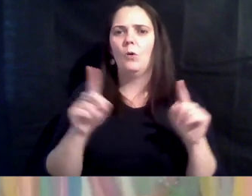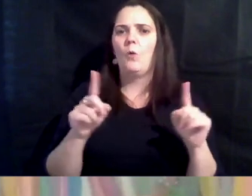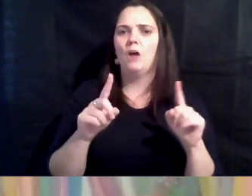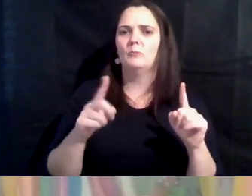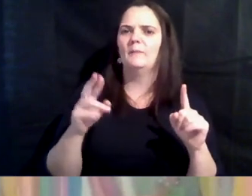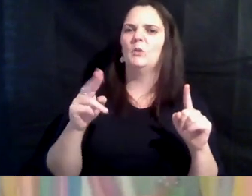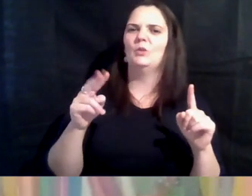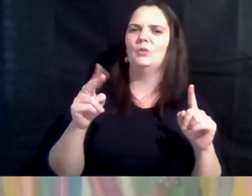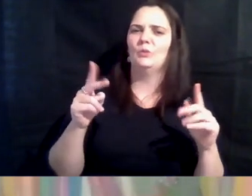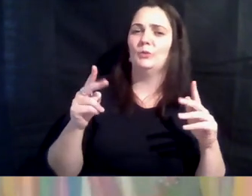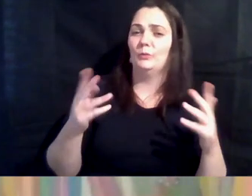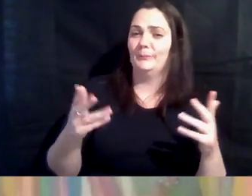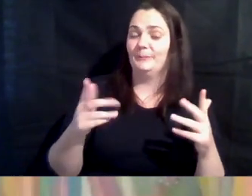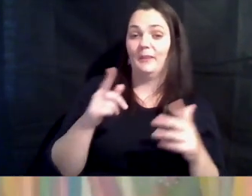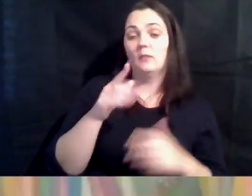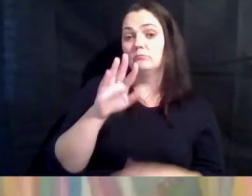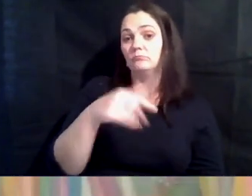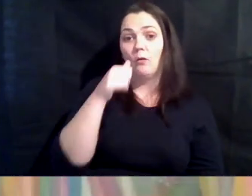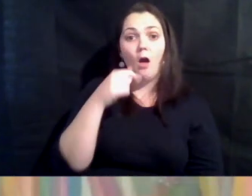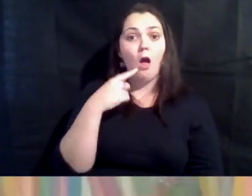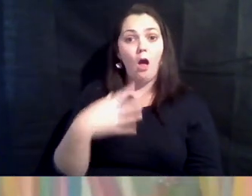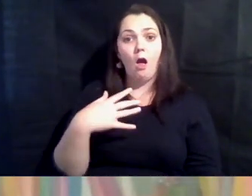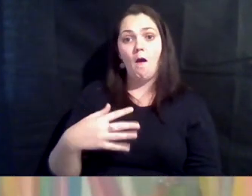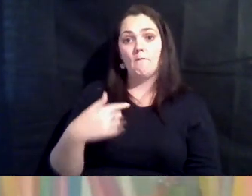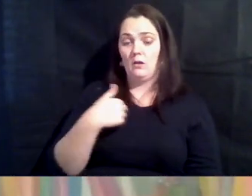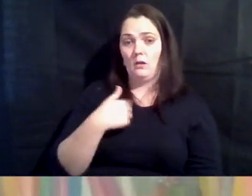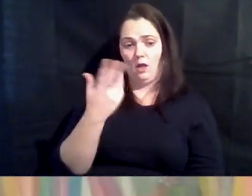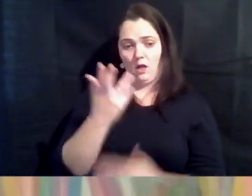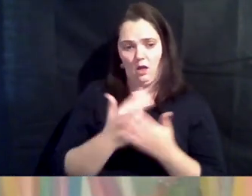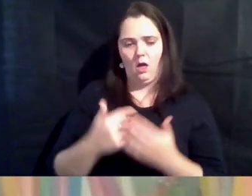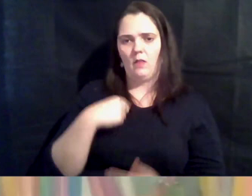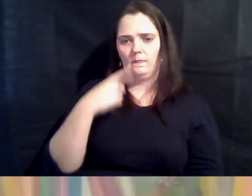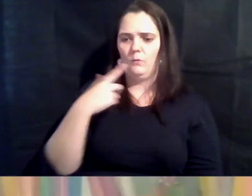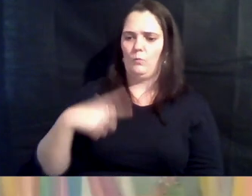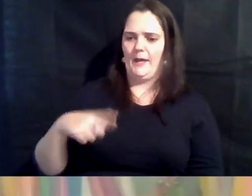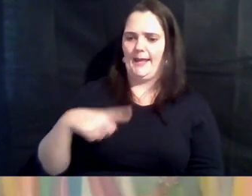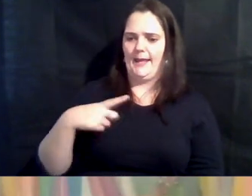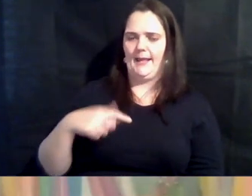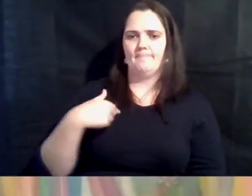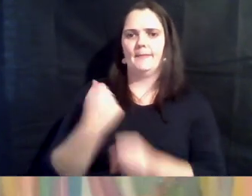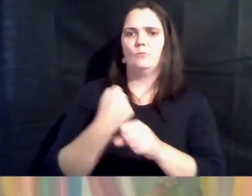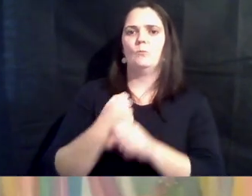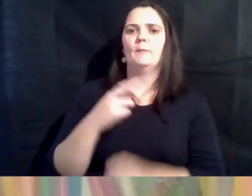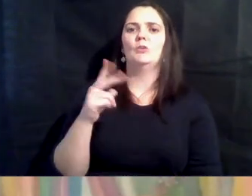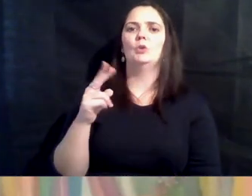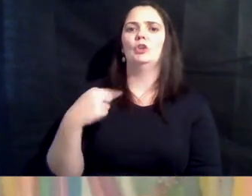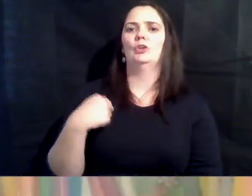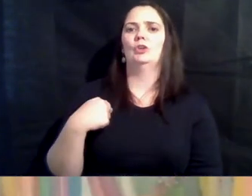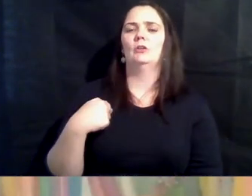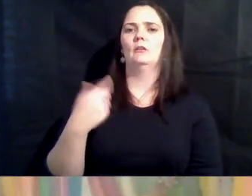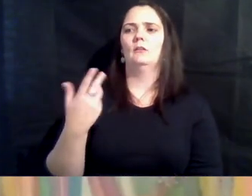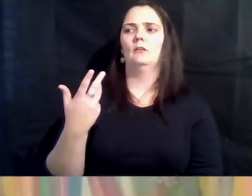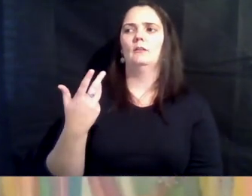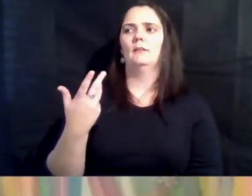something that I like often will tackle with my art. I'm like, what's the point? Why am I making it? But I always just come back to the idea that making something